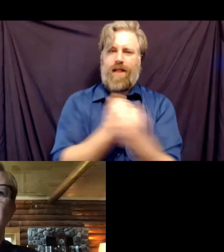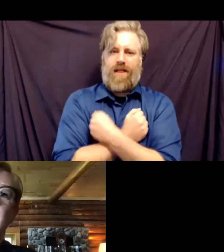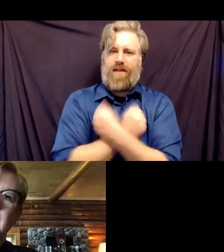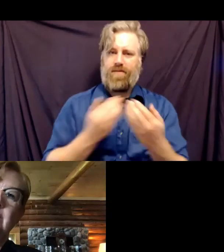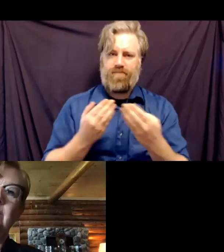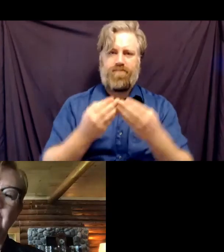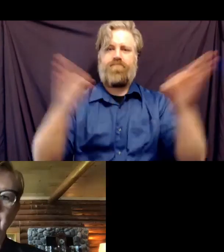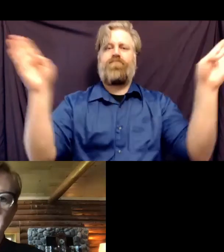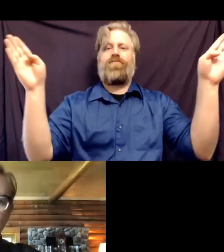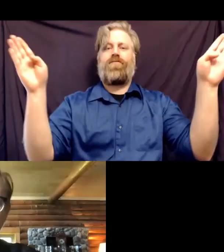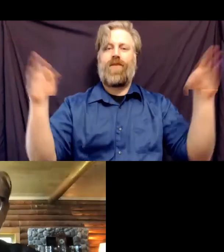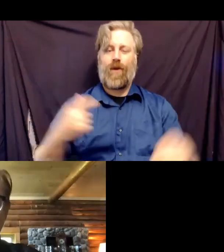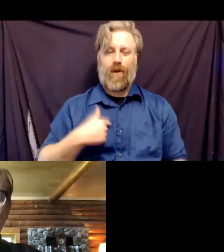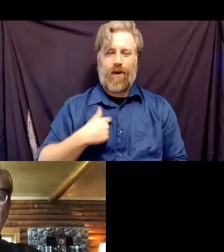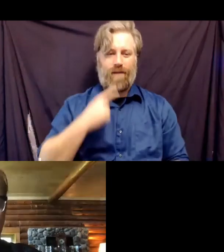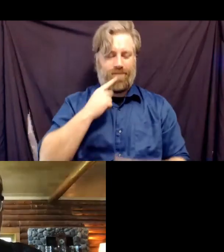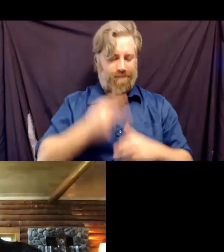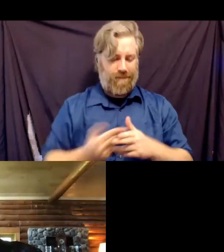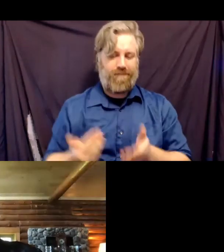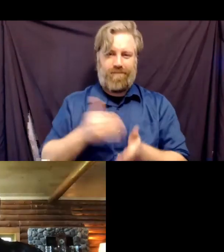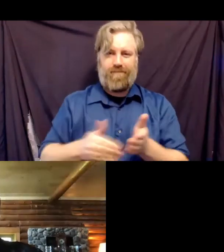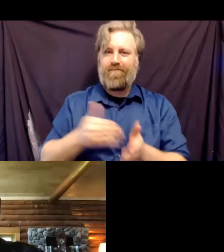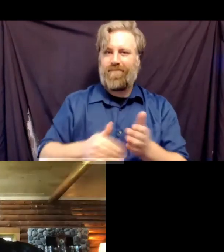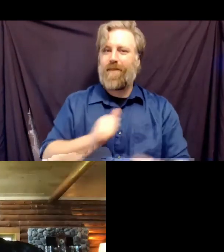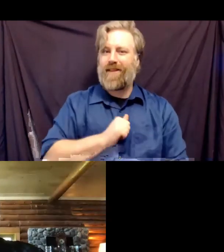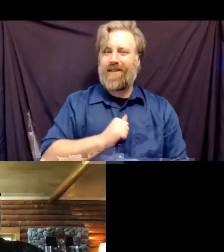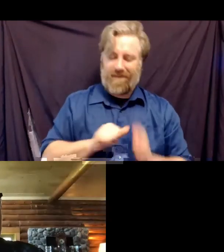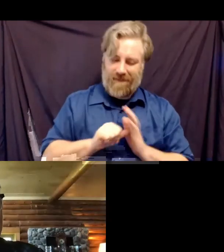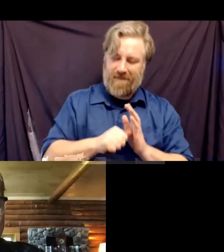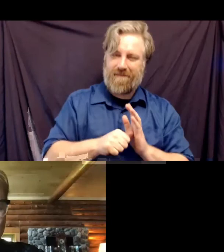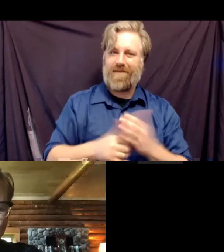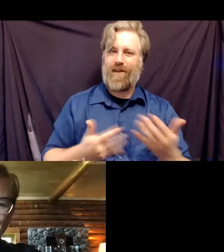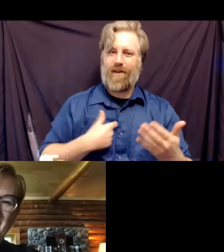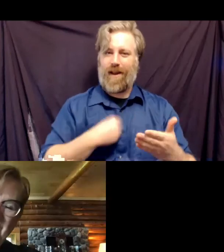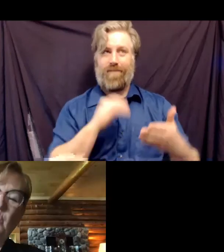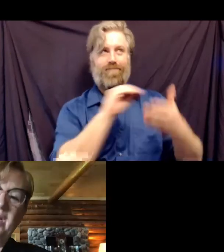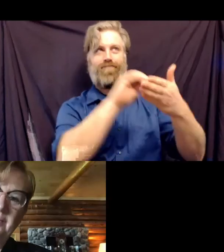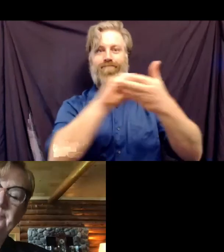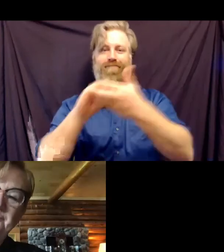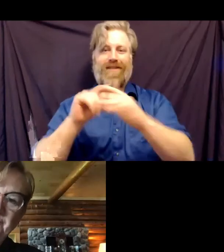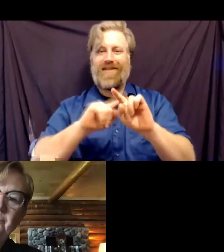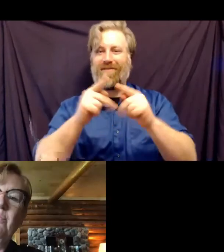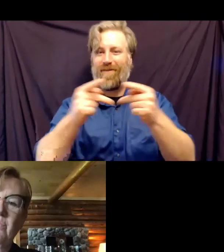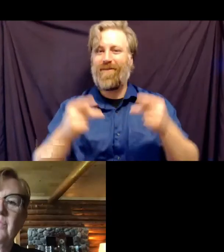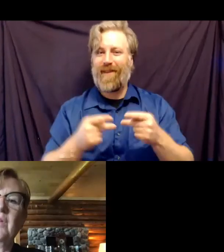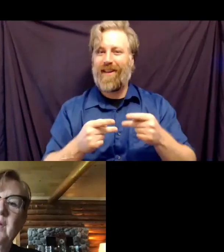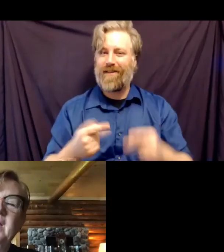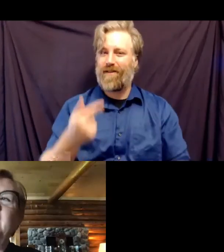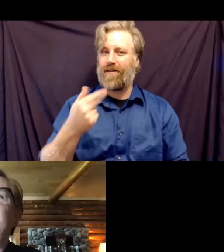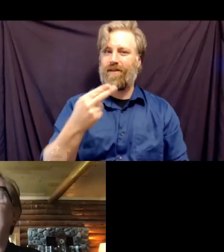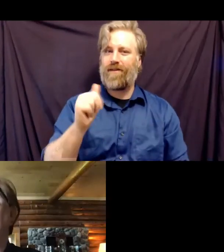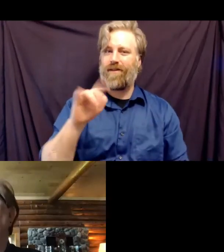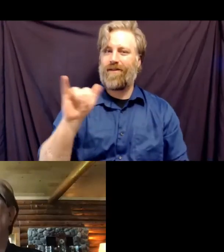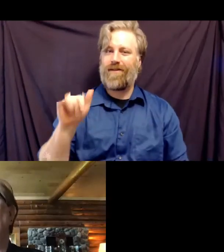written in so many places. Gandhi, he's one of my models. Right.